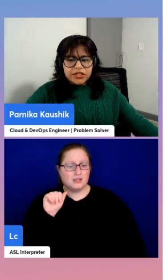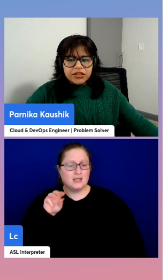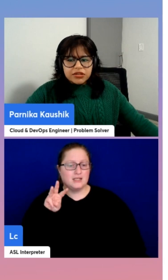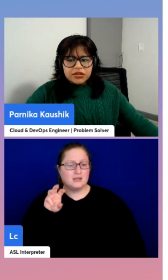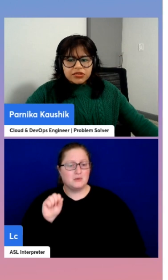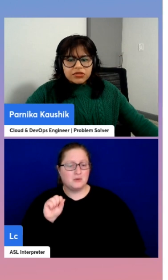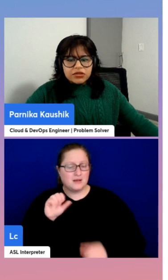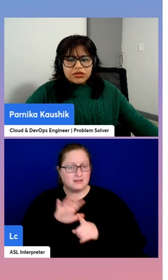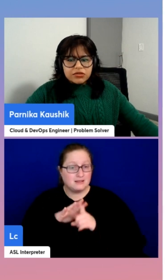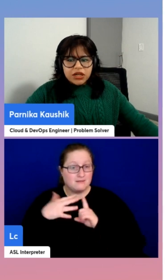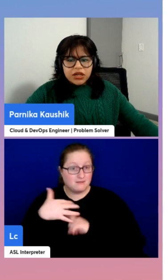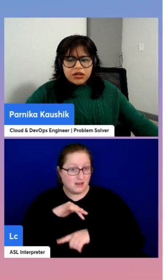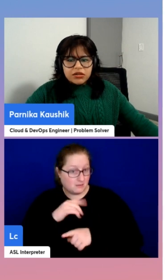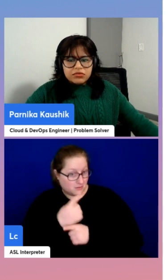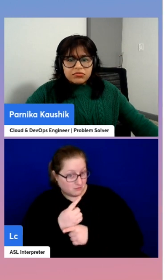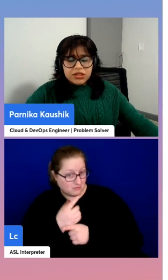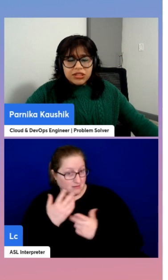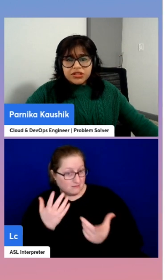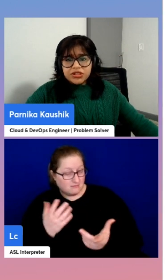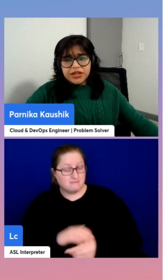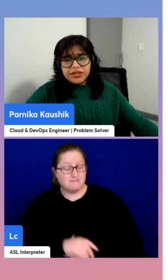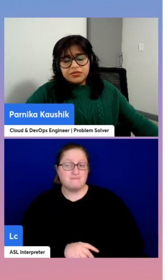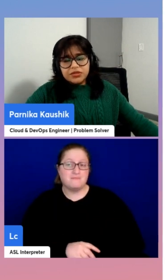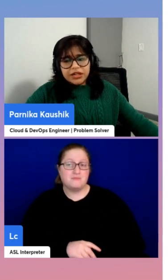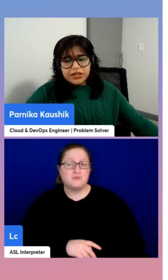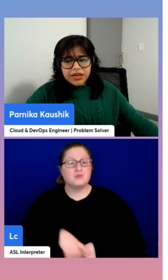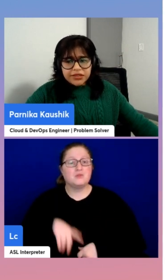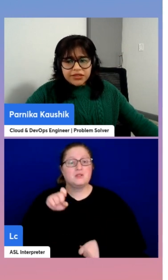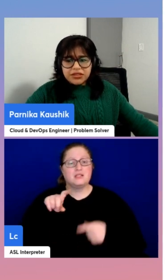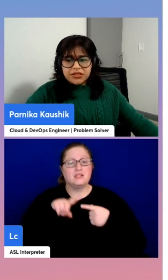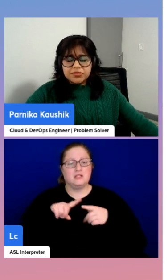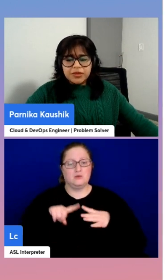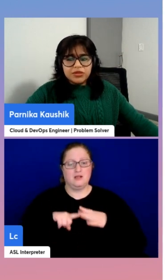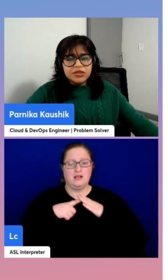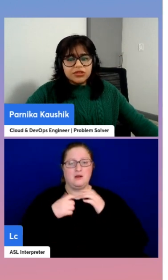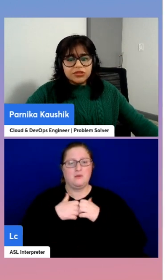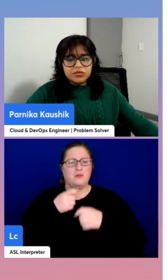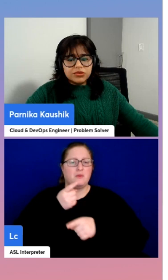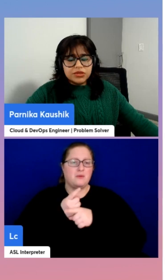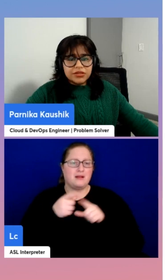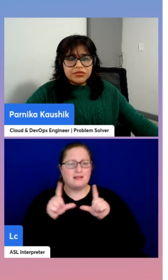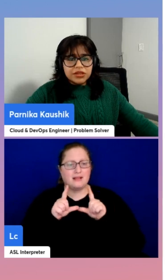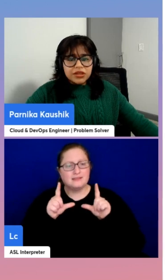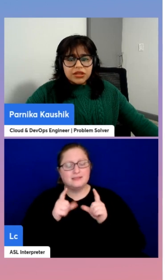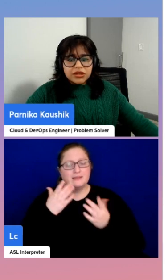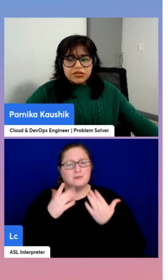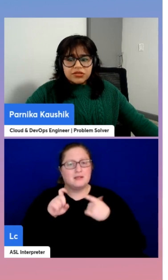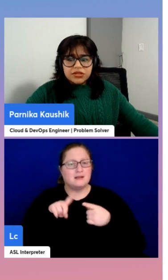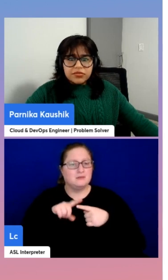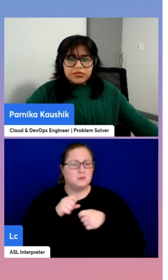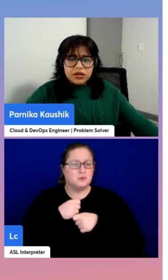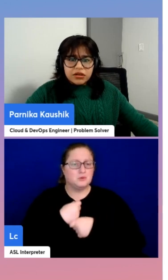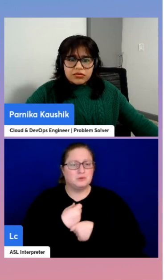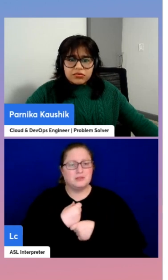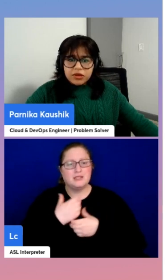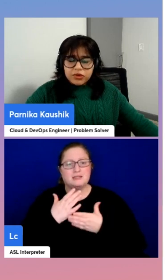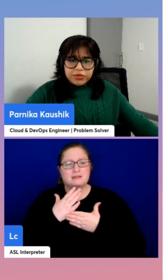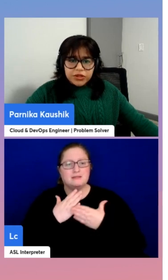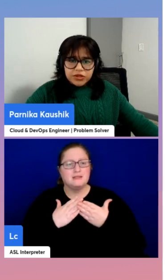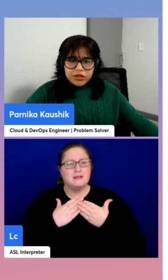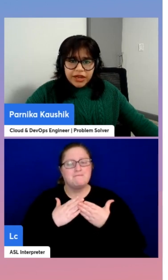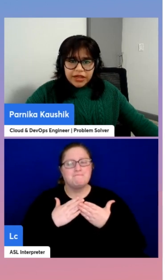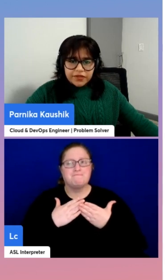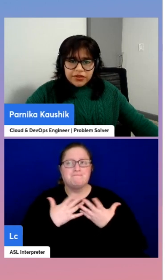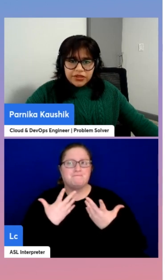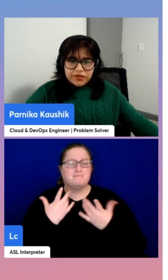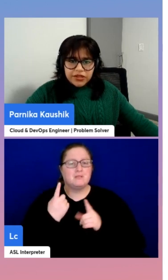right? So you need to initialize it with the right license. Maybe you need to create, some